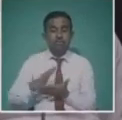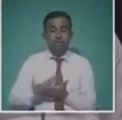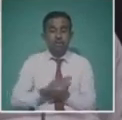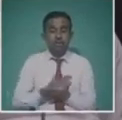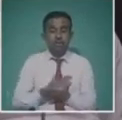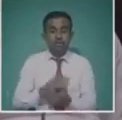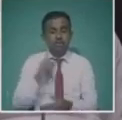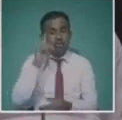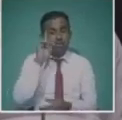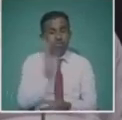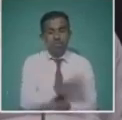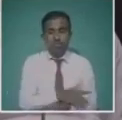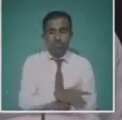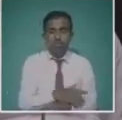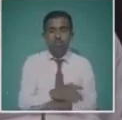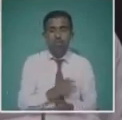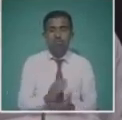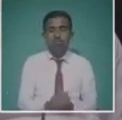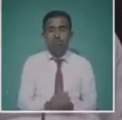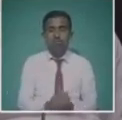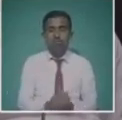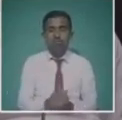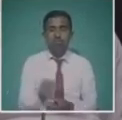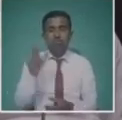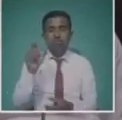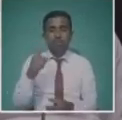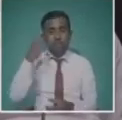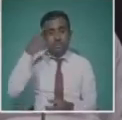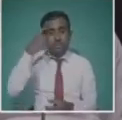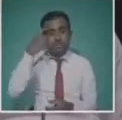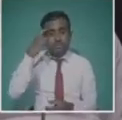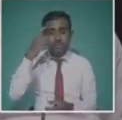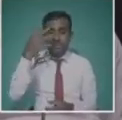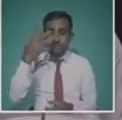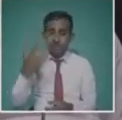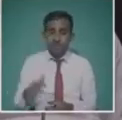they were totally frustrated for what has happened to them. And this is happening all the time.